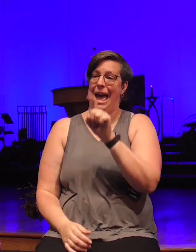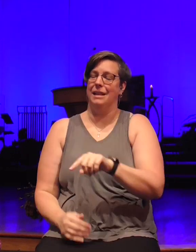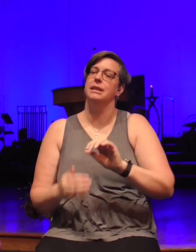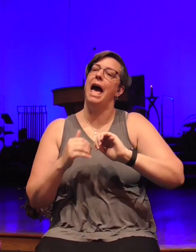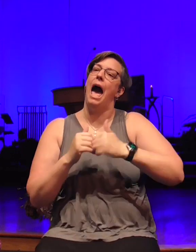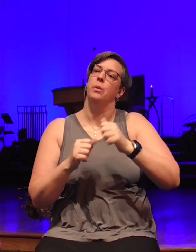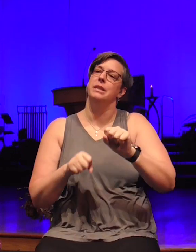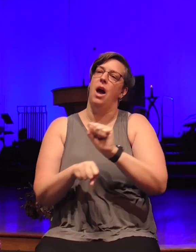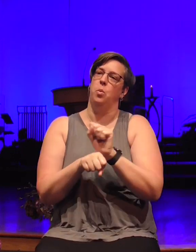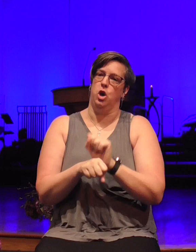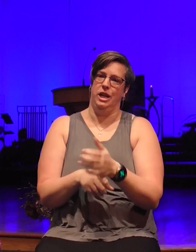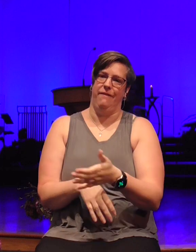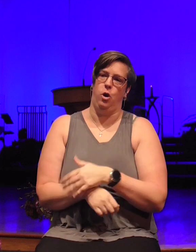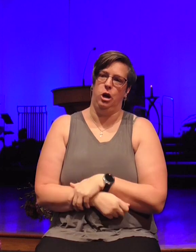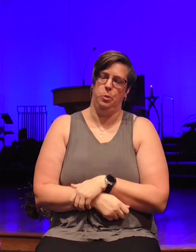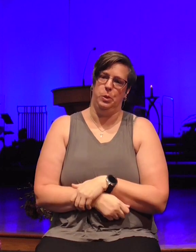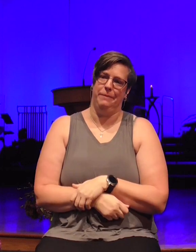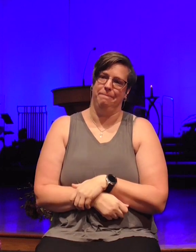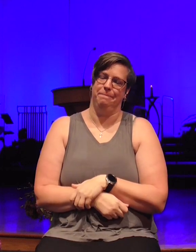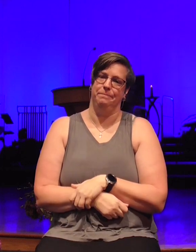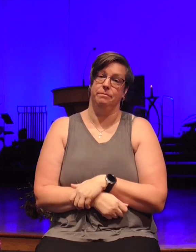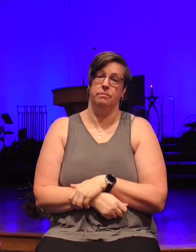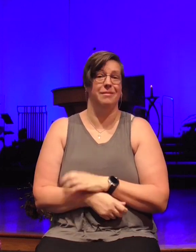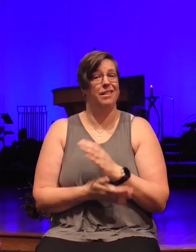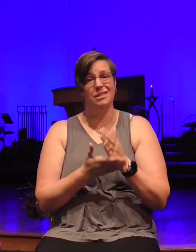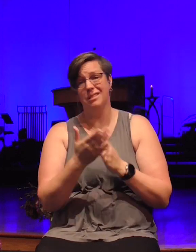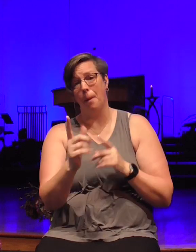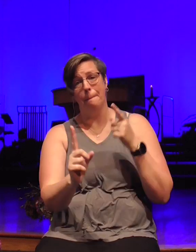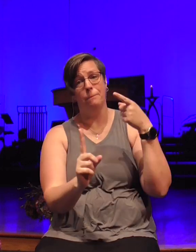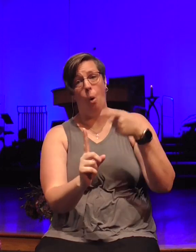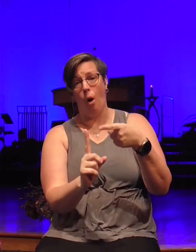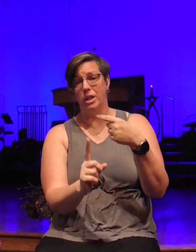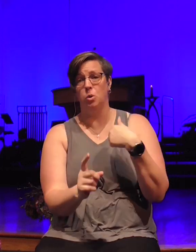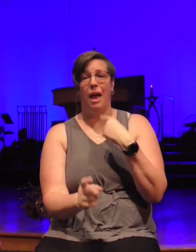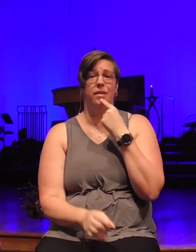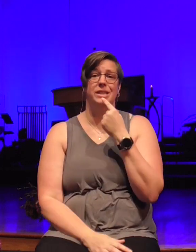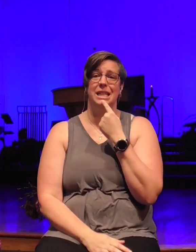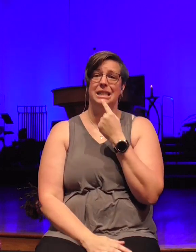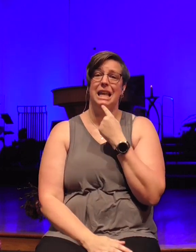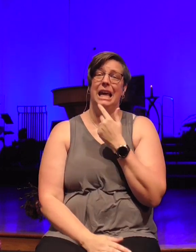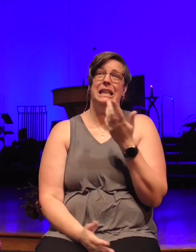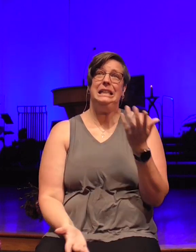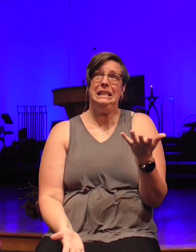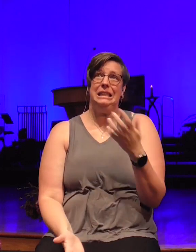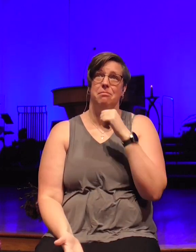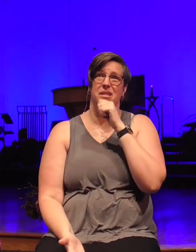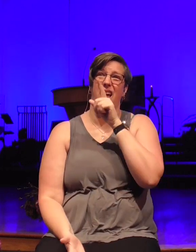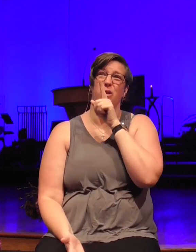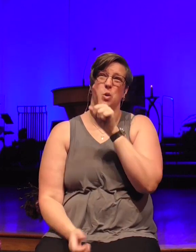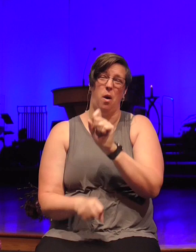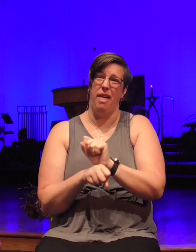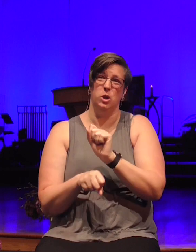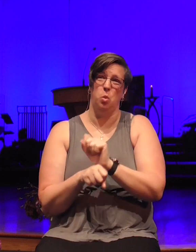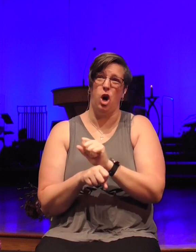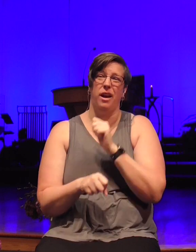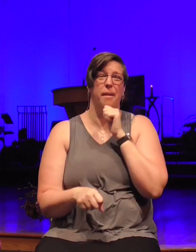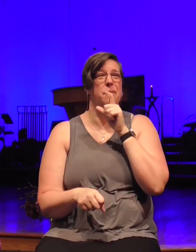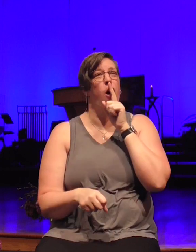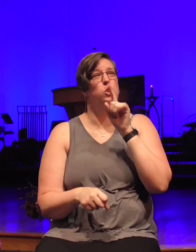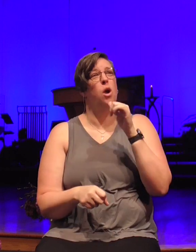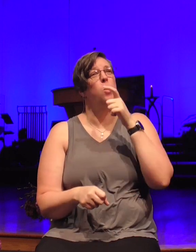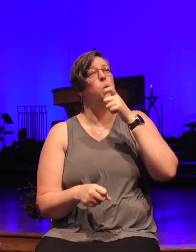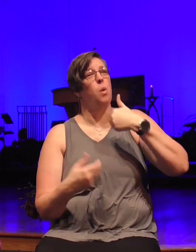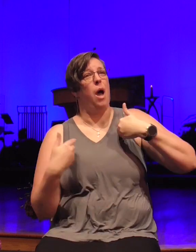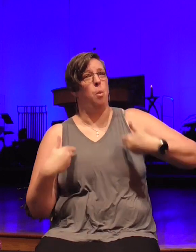working for you? At some point, we have to say, I'm not sure that's working for me. I'm not sure that's who I want to